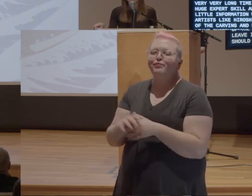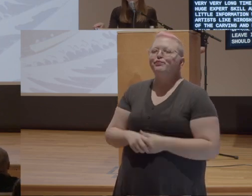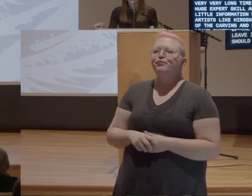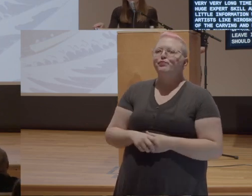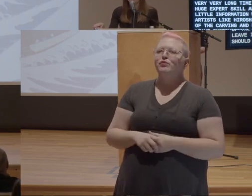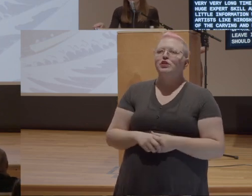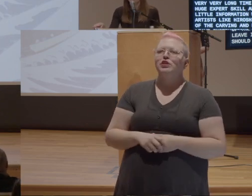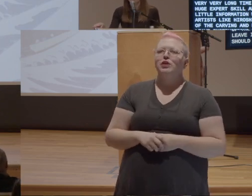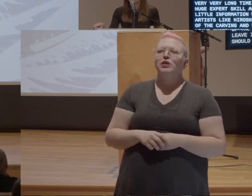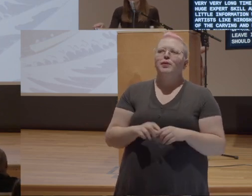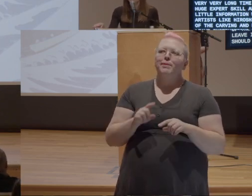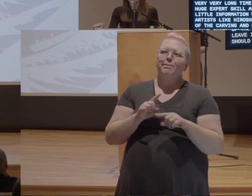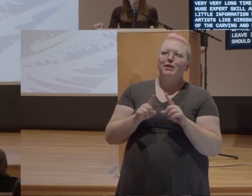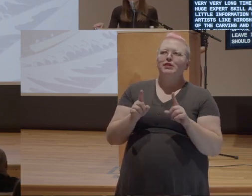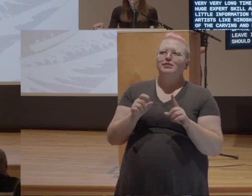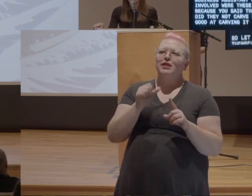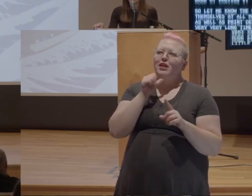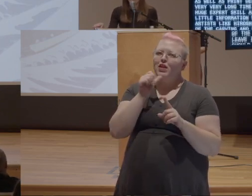fairly little involvement.